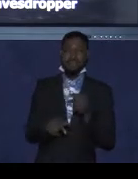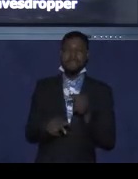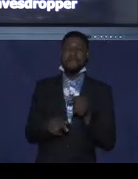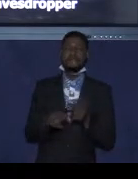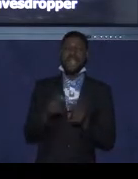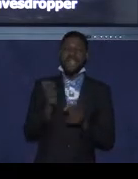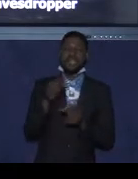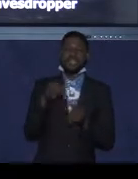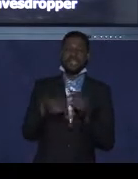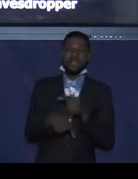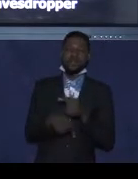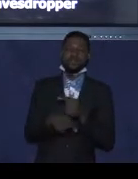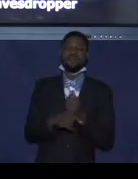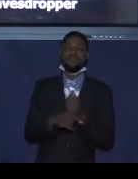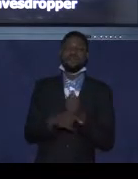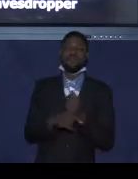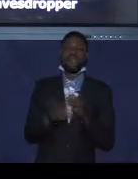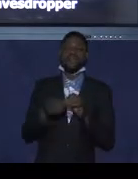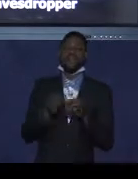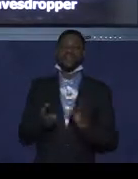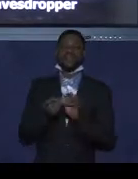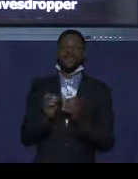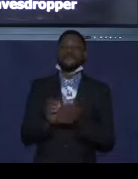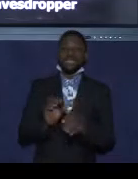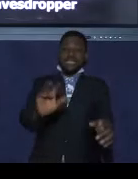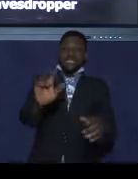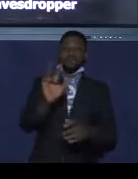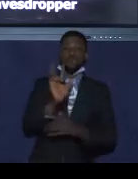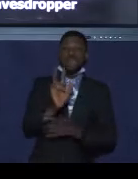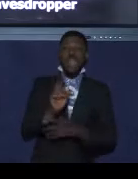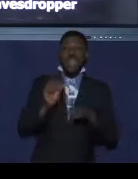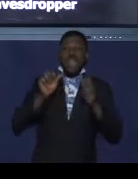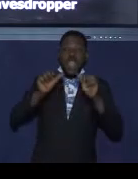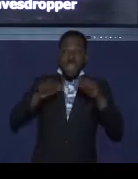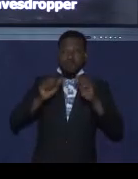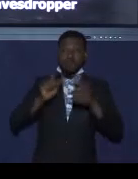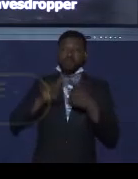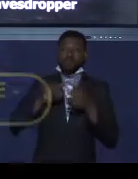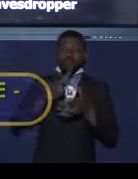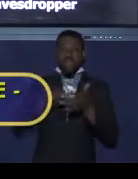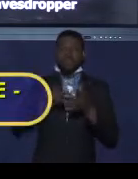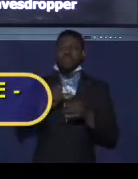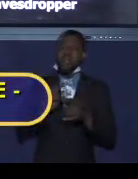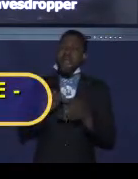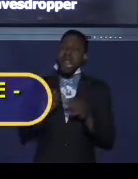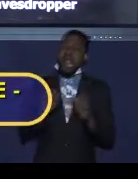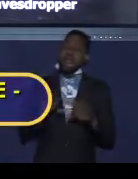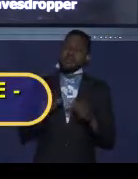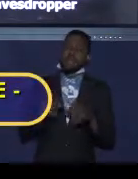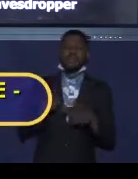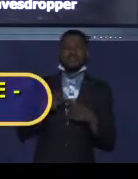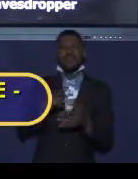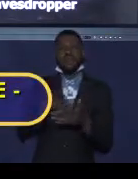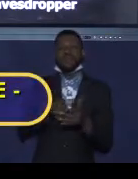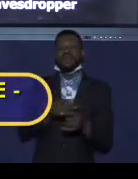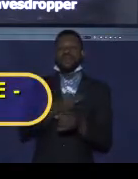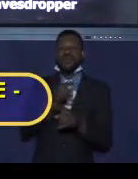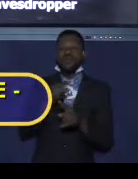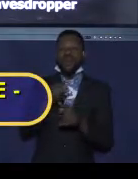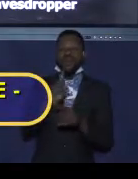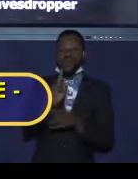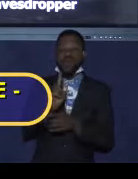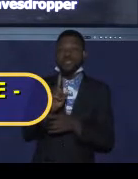Just put it in your exercise book. Write it down. Number 3, able to read, or the ability to read.